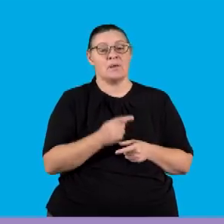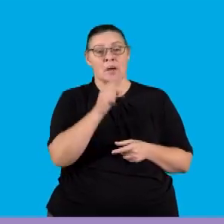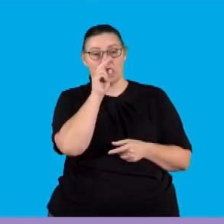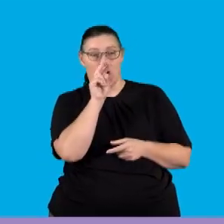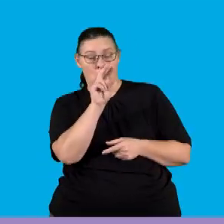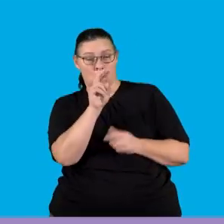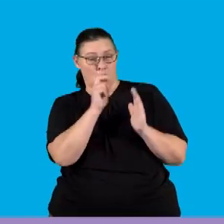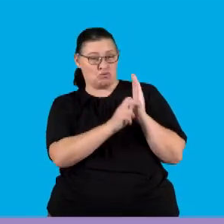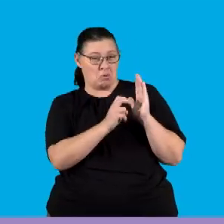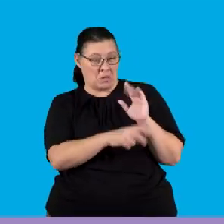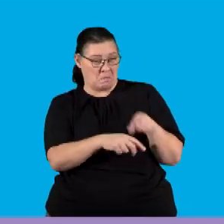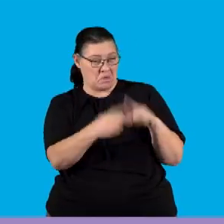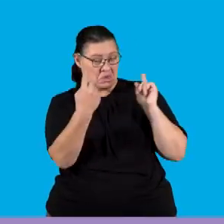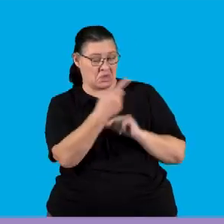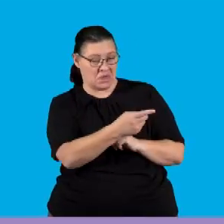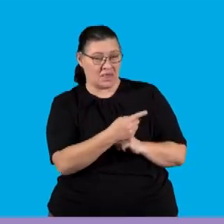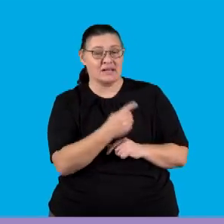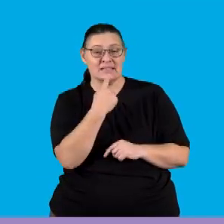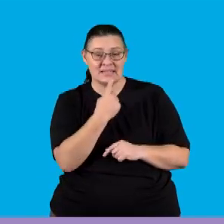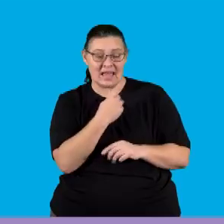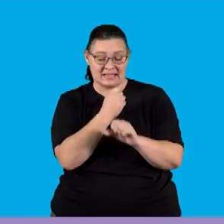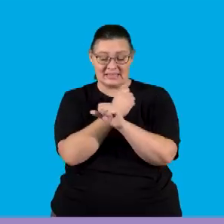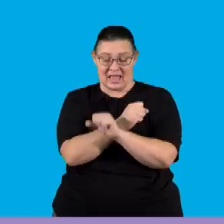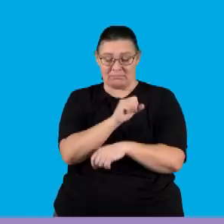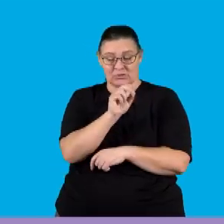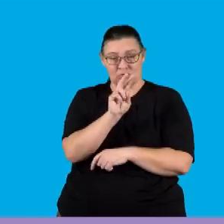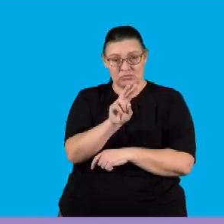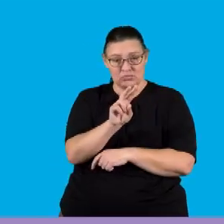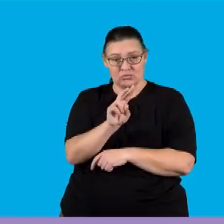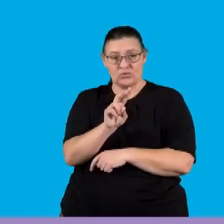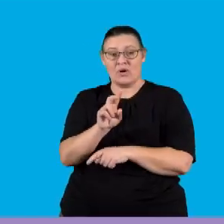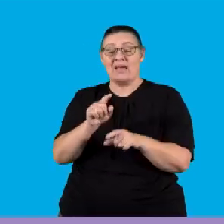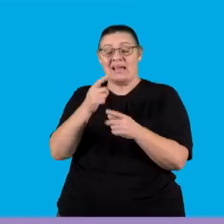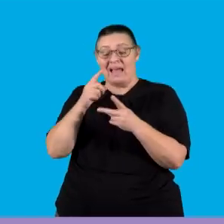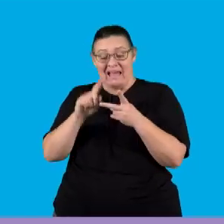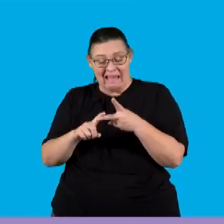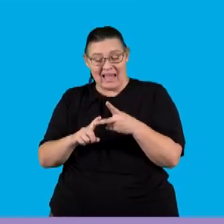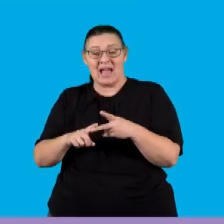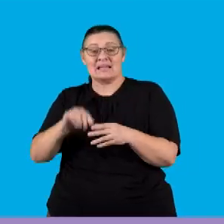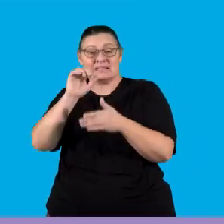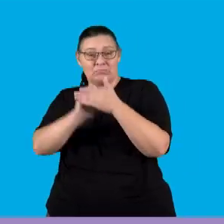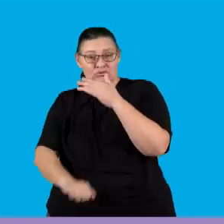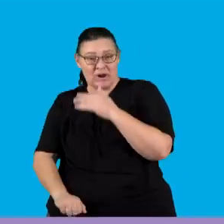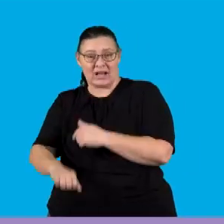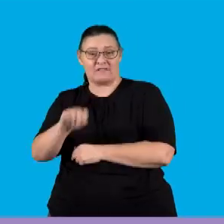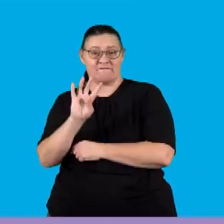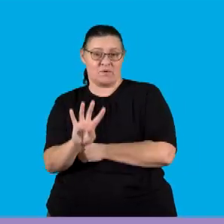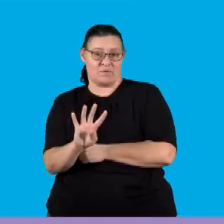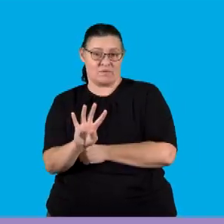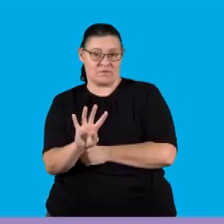flow diagram. But look at the rule here. It says multiply by 2